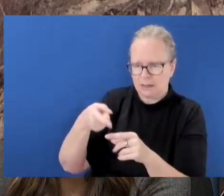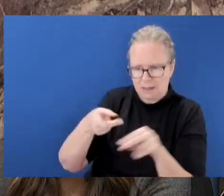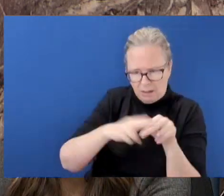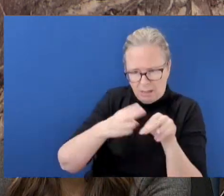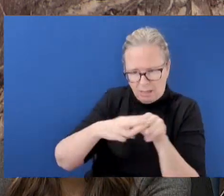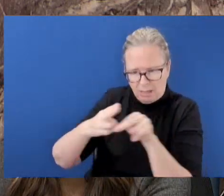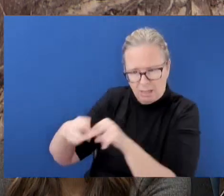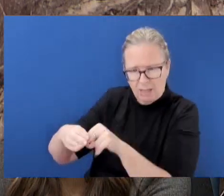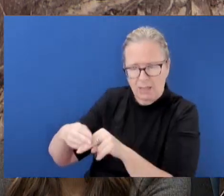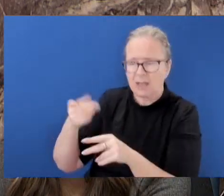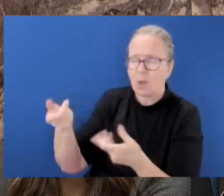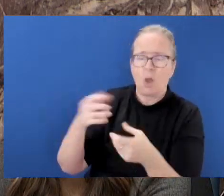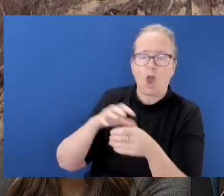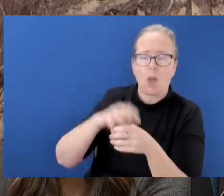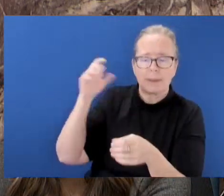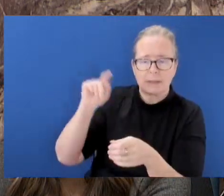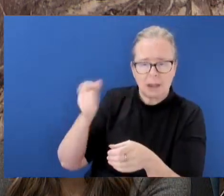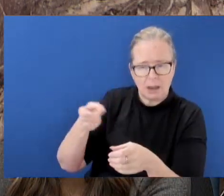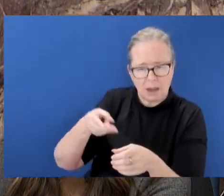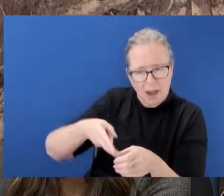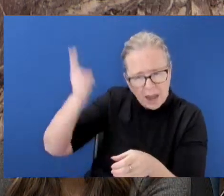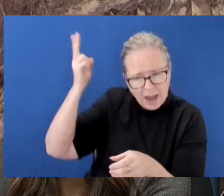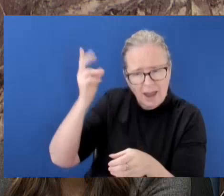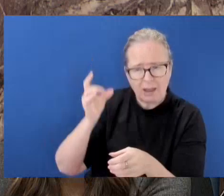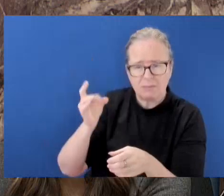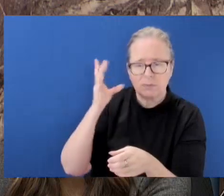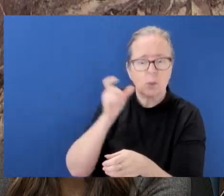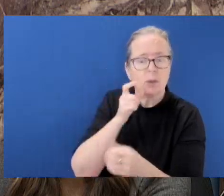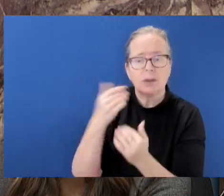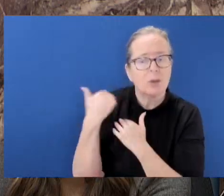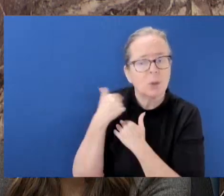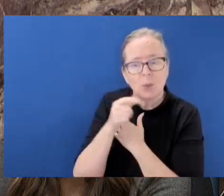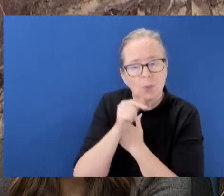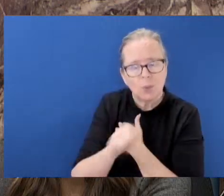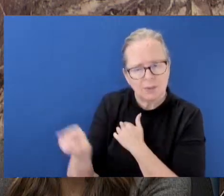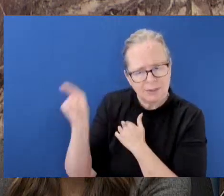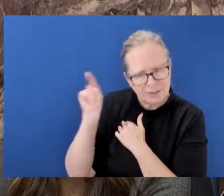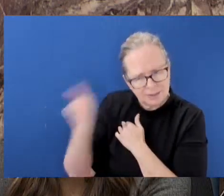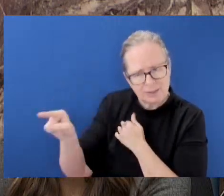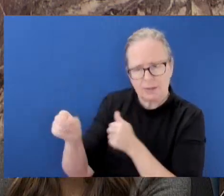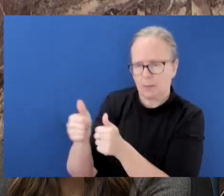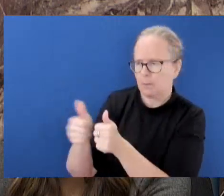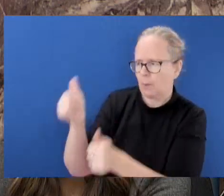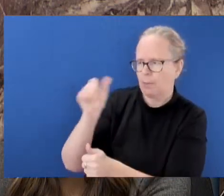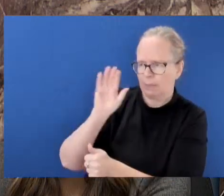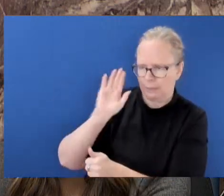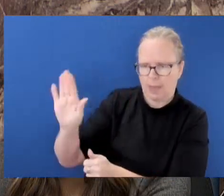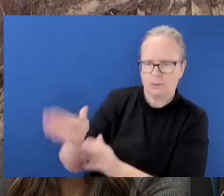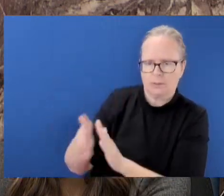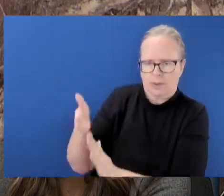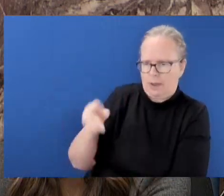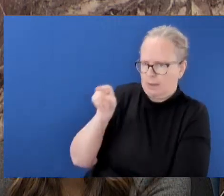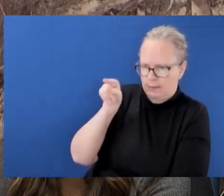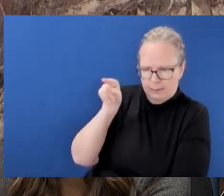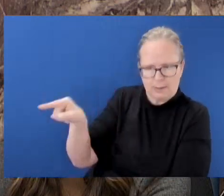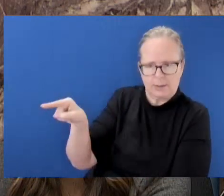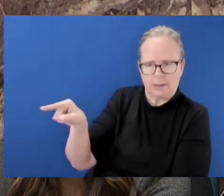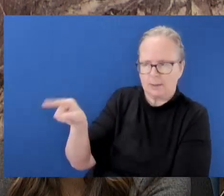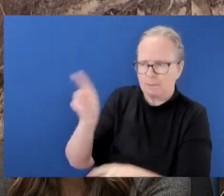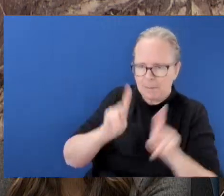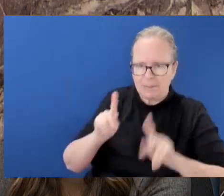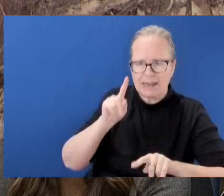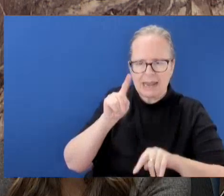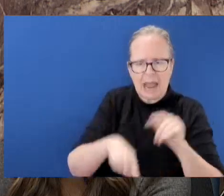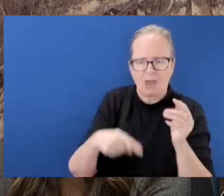Premier and this government. People can't pay their bills. They can't pay their rent. And many of them, sadly, have given up